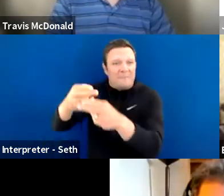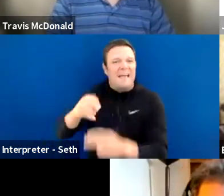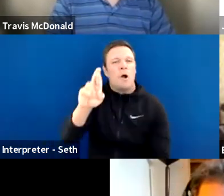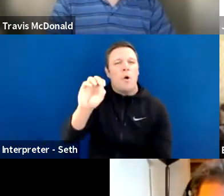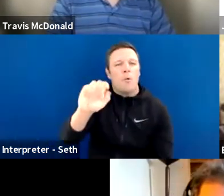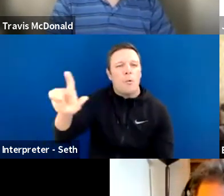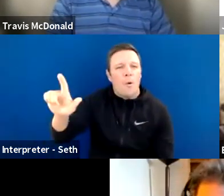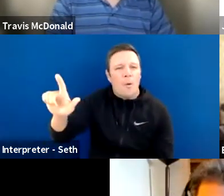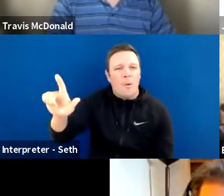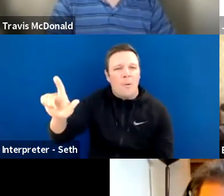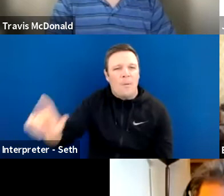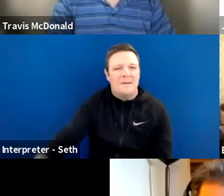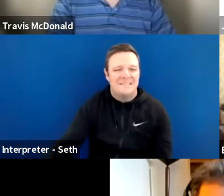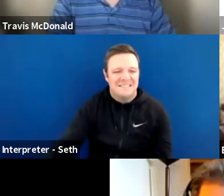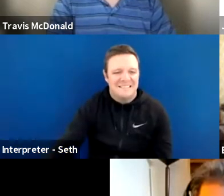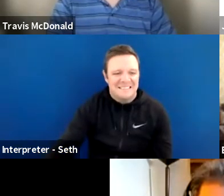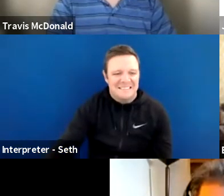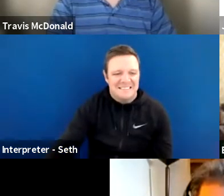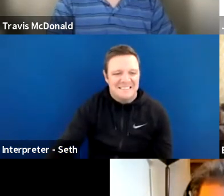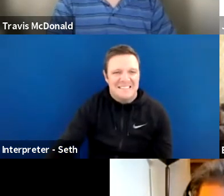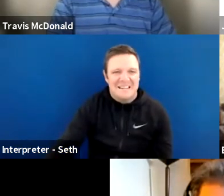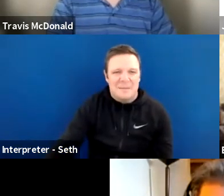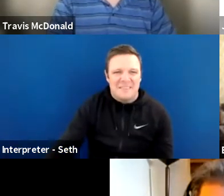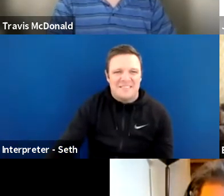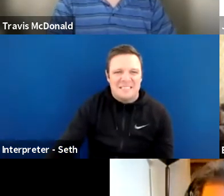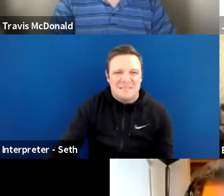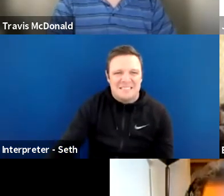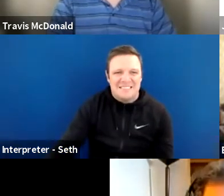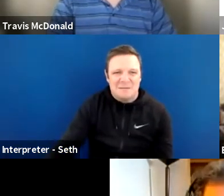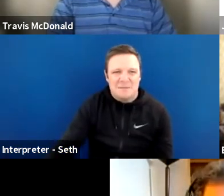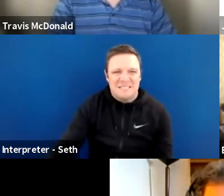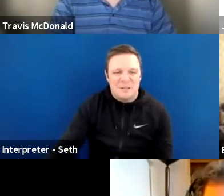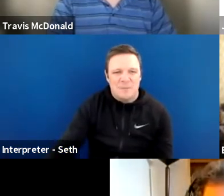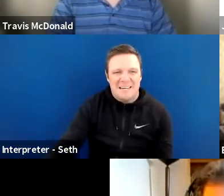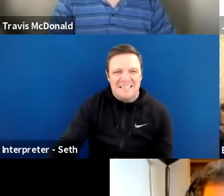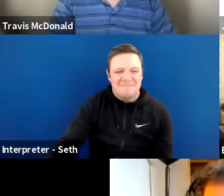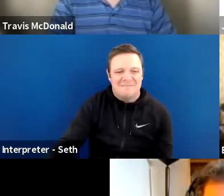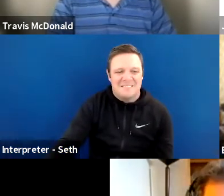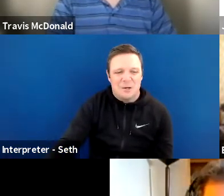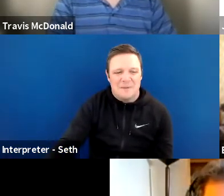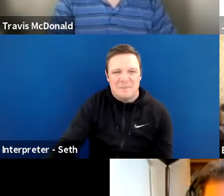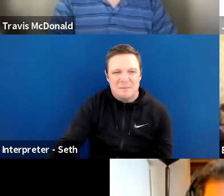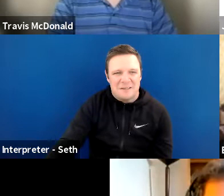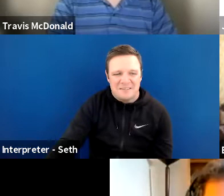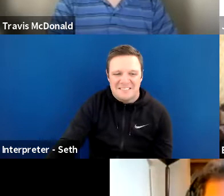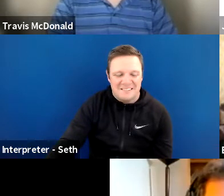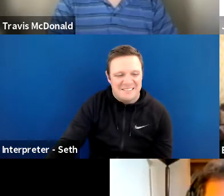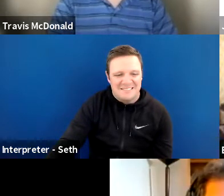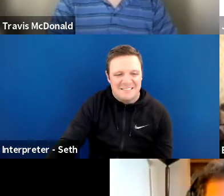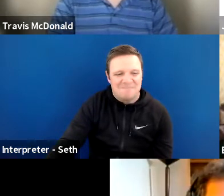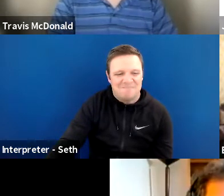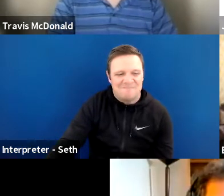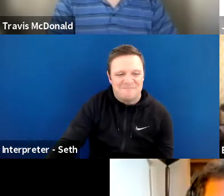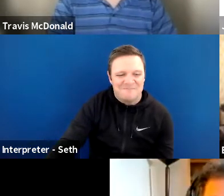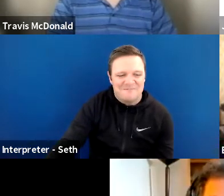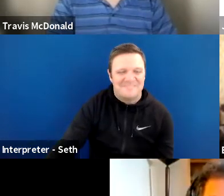and then go through and note who was there, right? Oh, Nancy, you like that one? So many people though. I don't